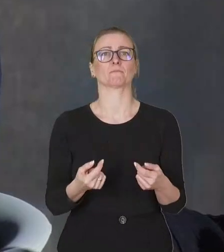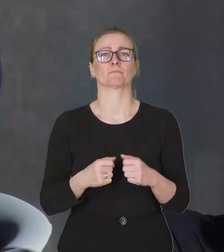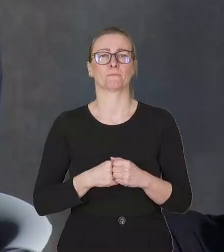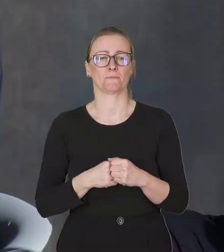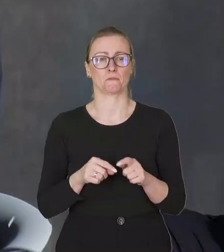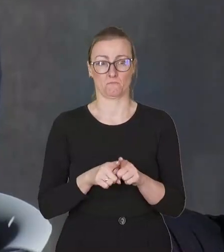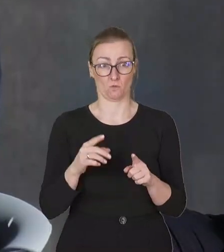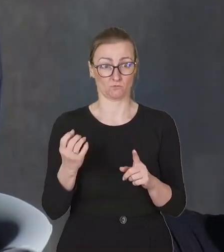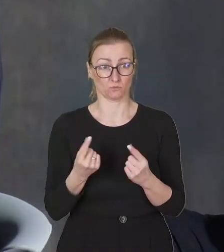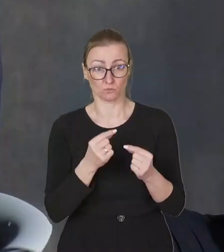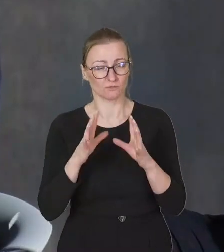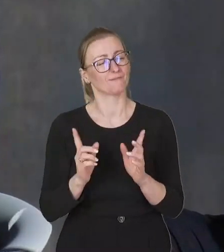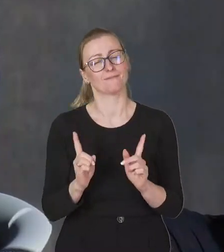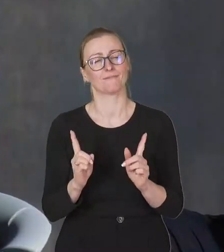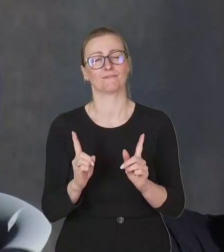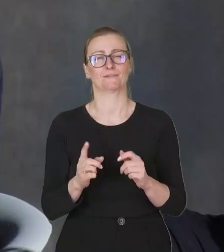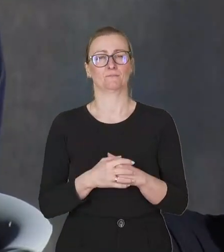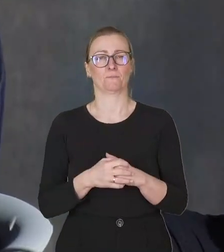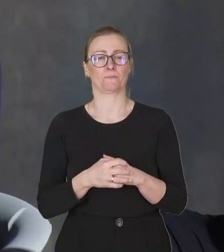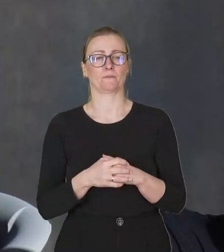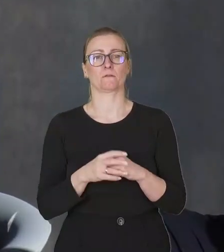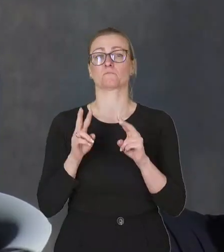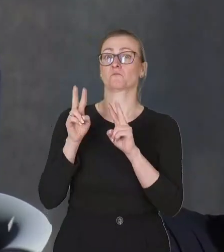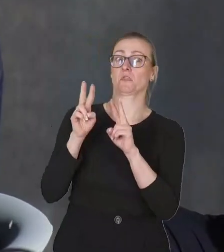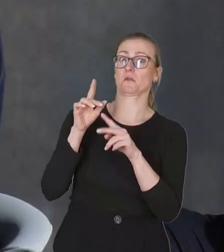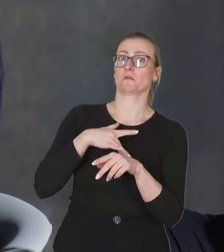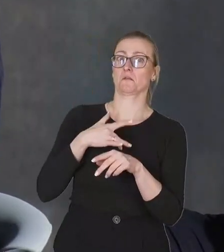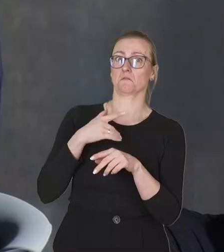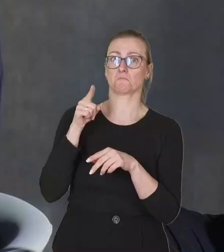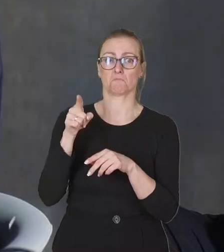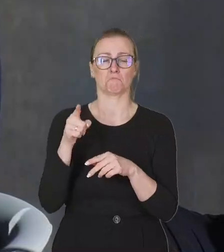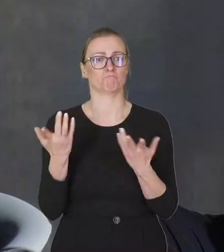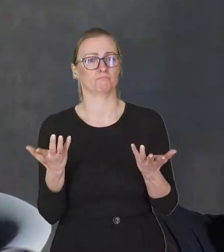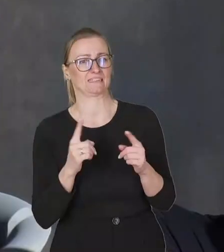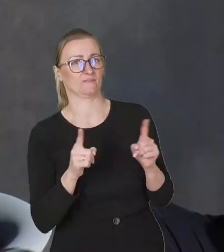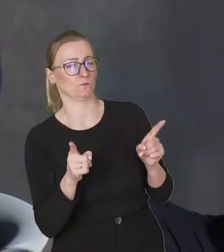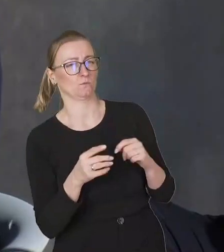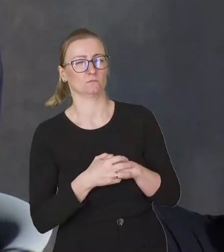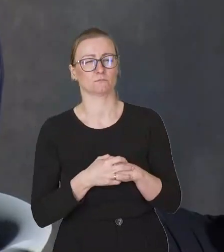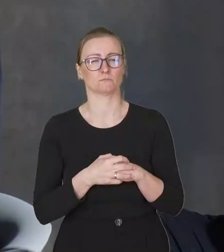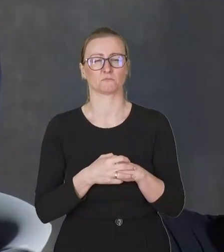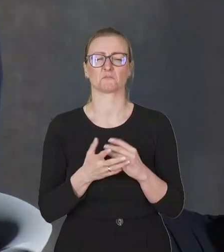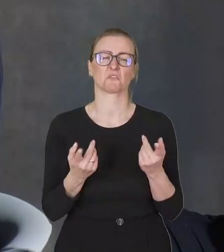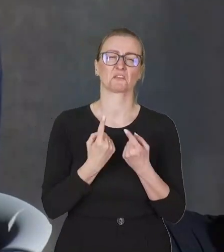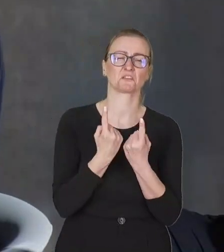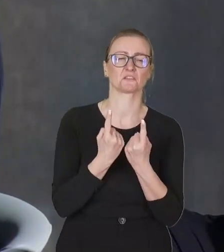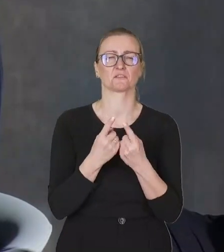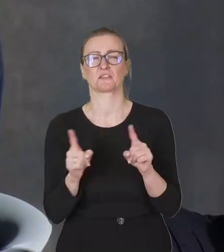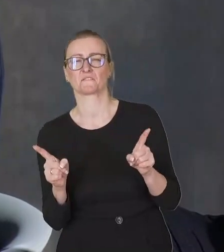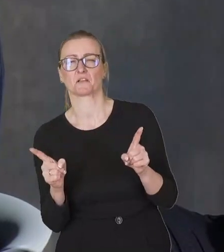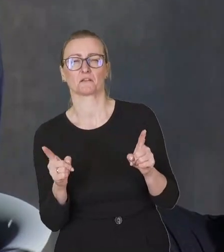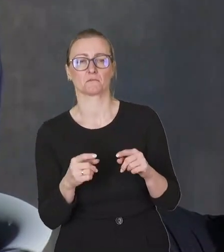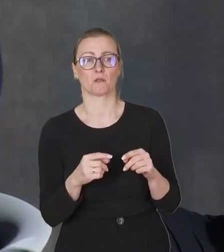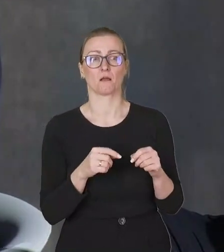the problems with supply of materials, of rare minerals, this cannot be dealt on regional